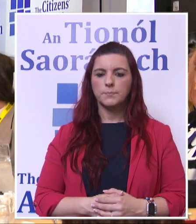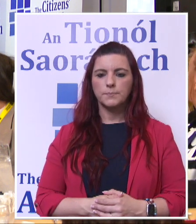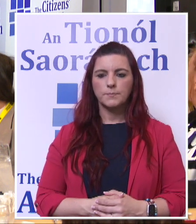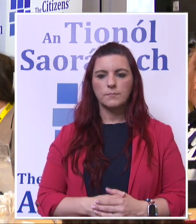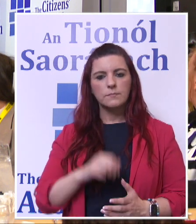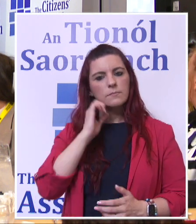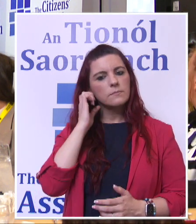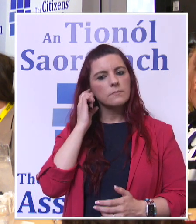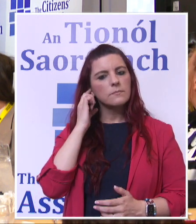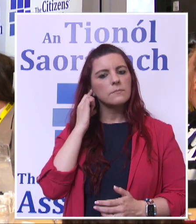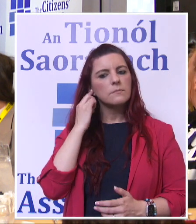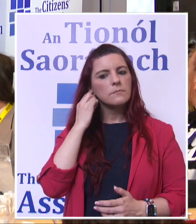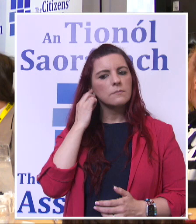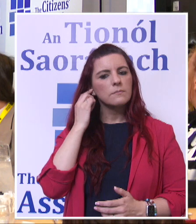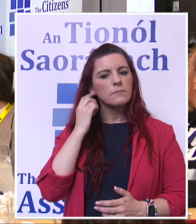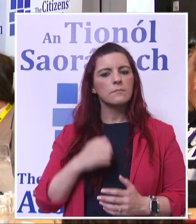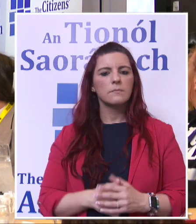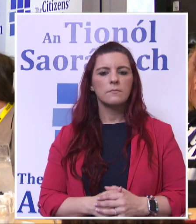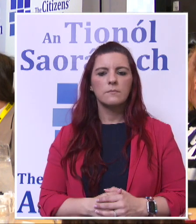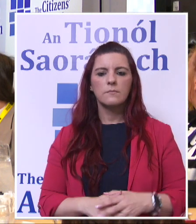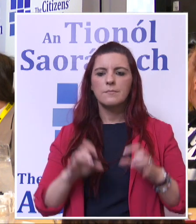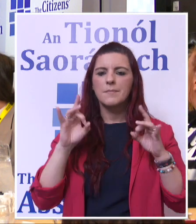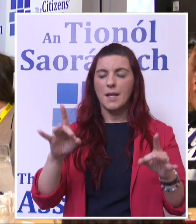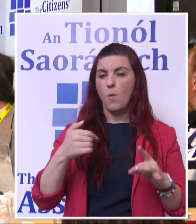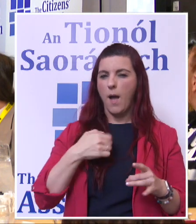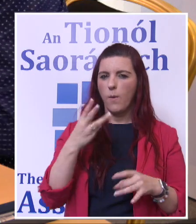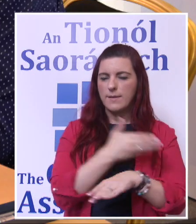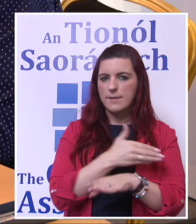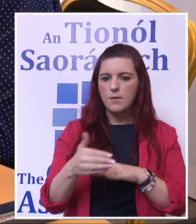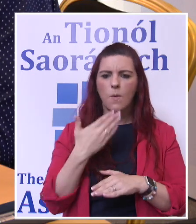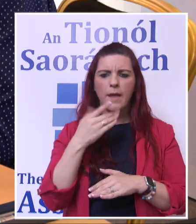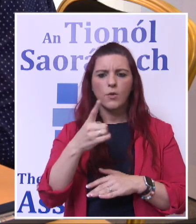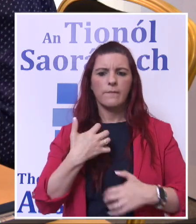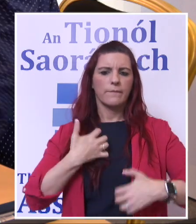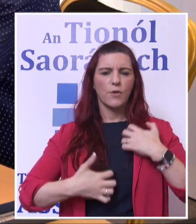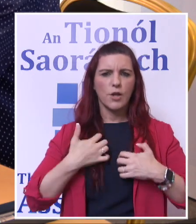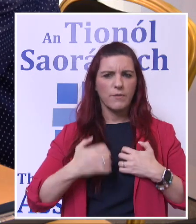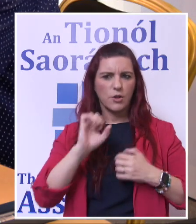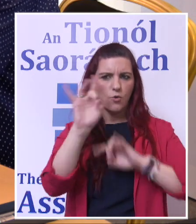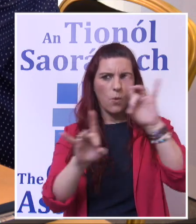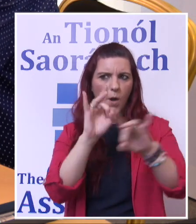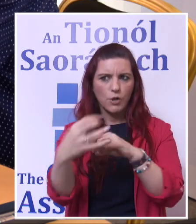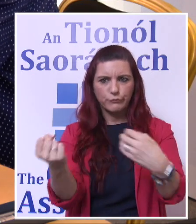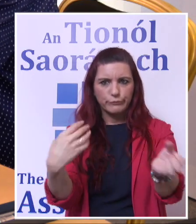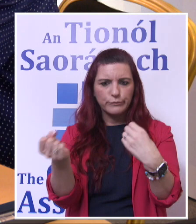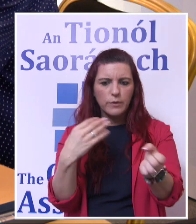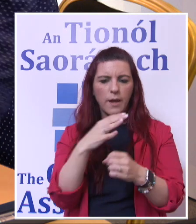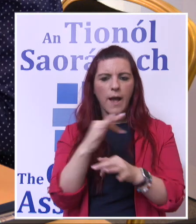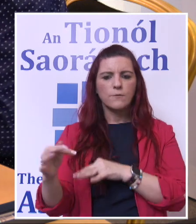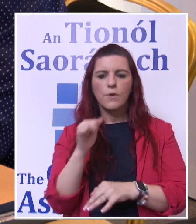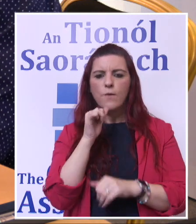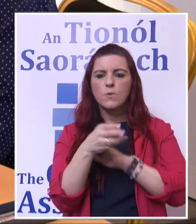Okay, I might as well kick off. So thank you for your interest and the questions that you submitted on foot of the first